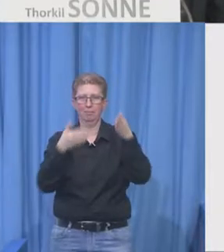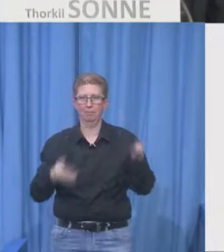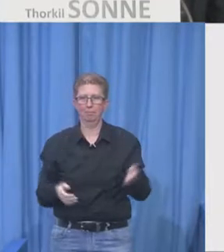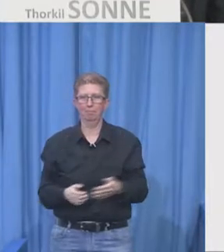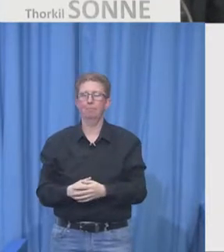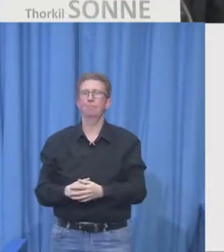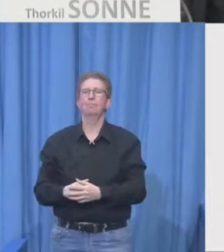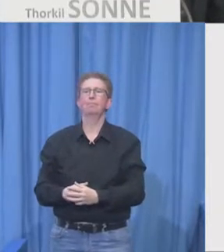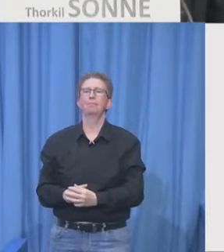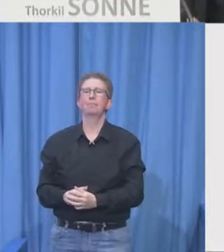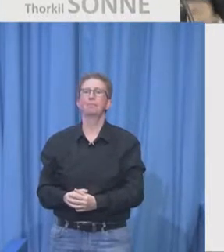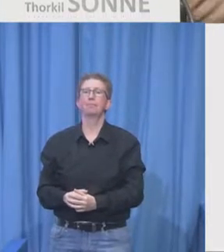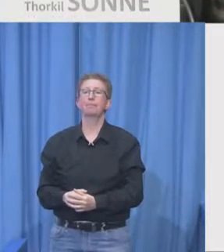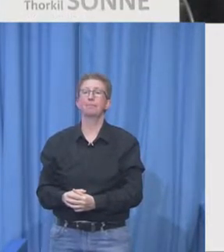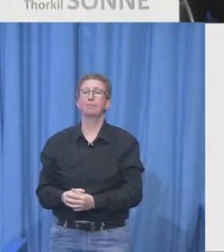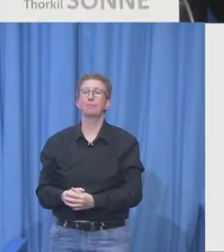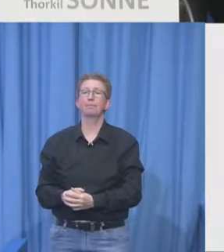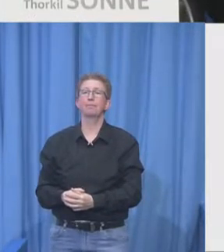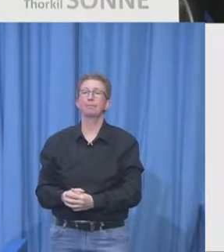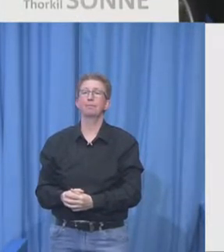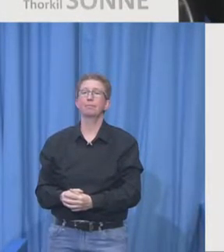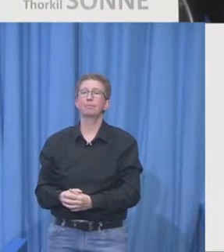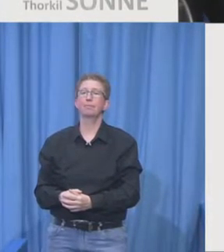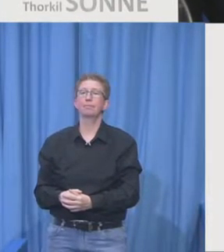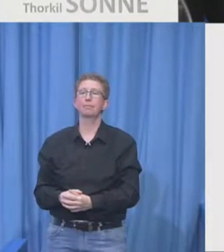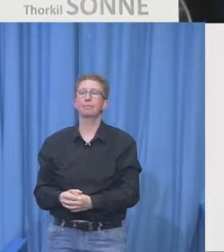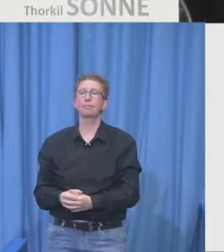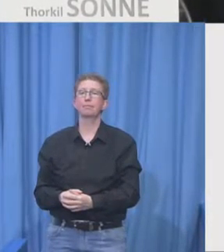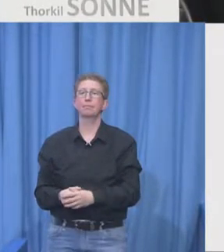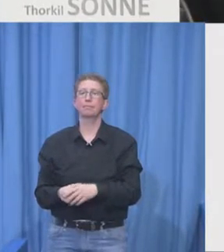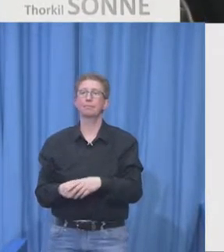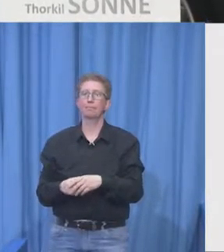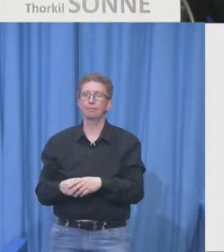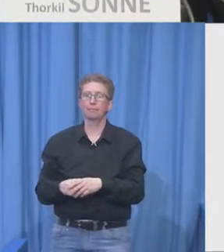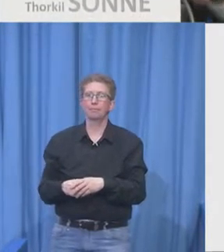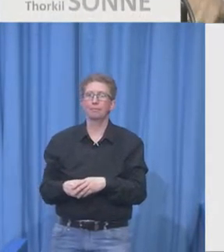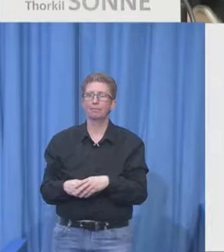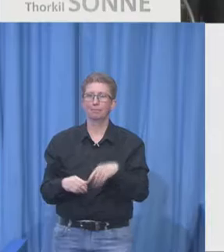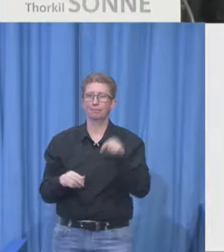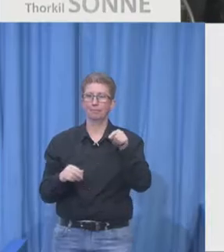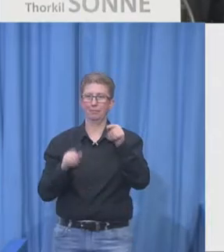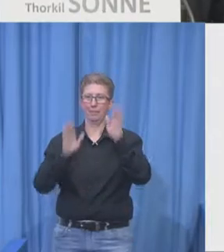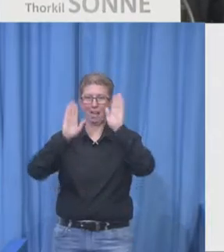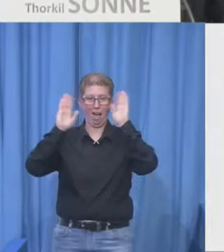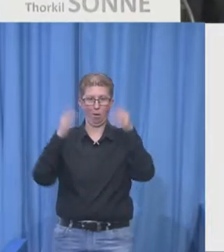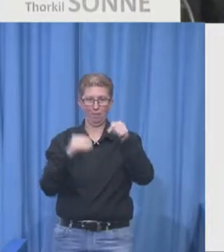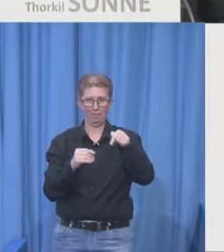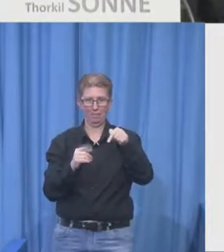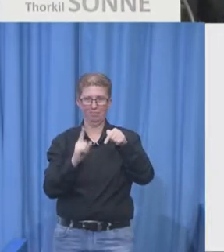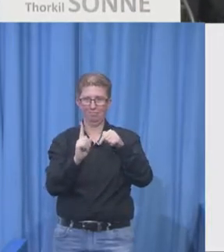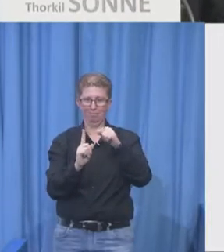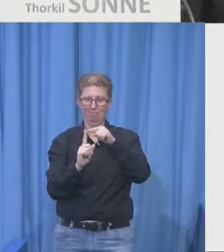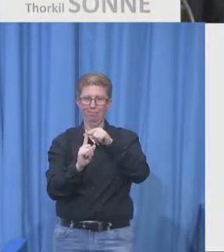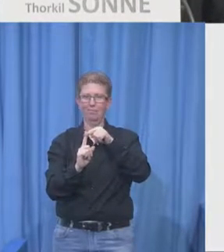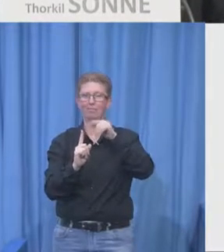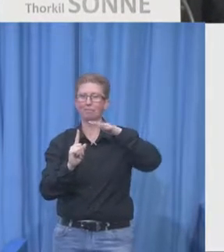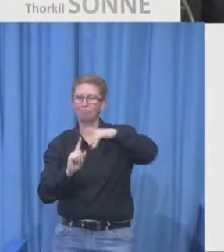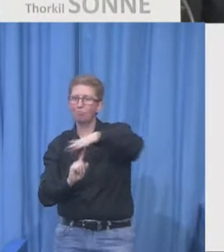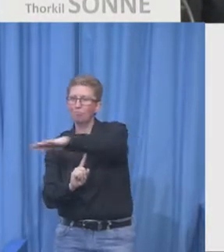in our dandelion philosophy, we have created some very small flower beds where autistic people